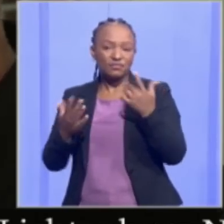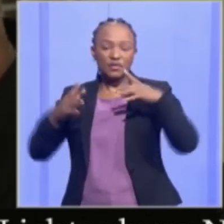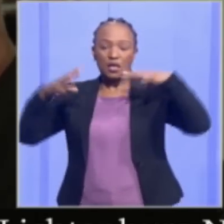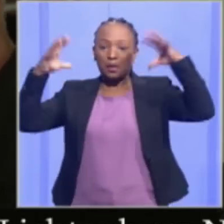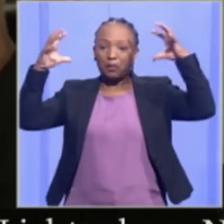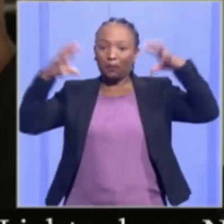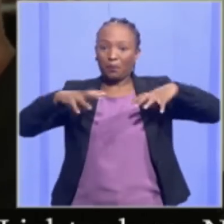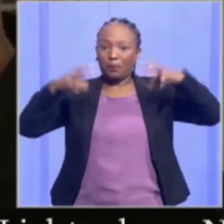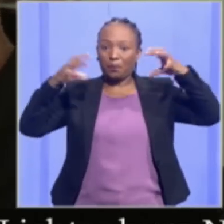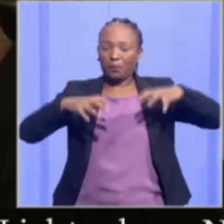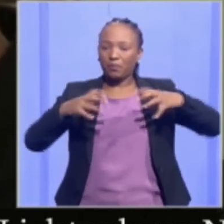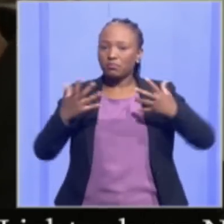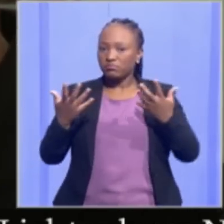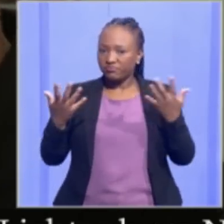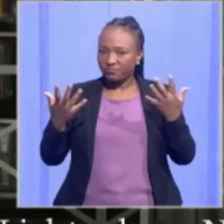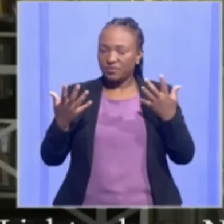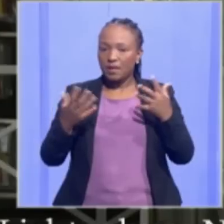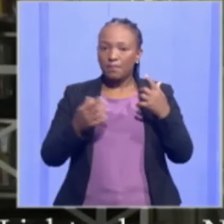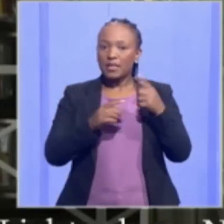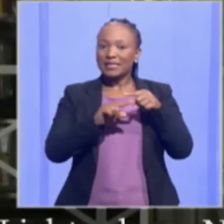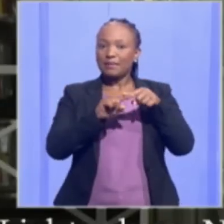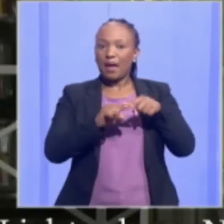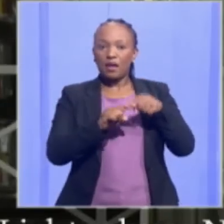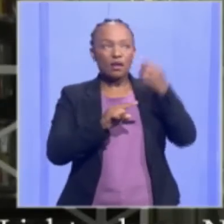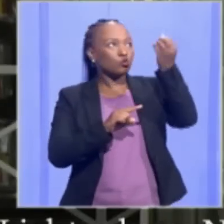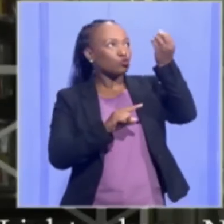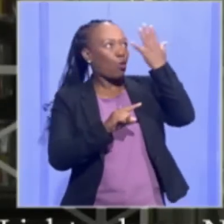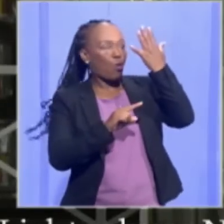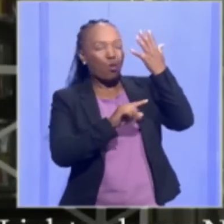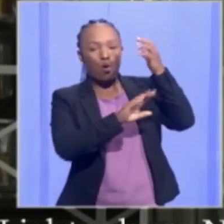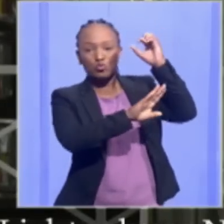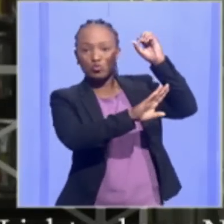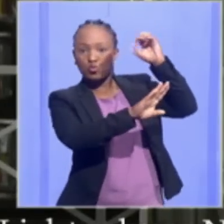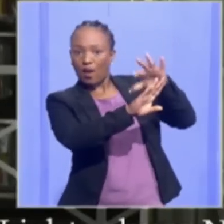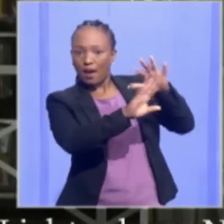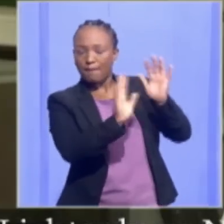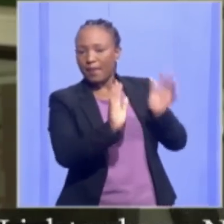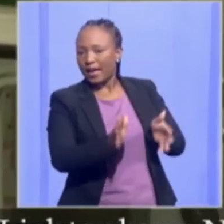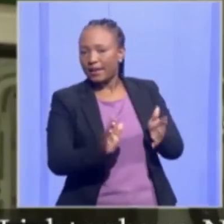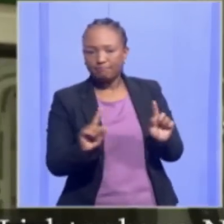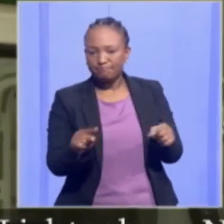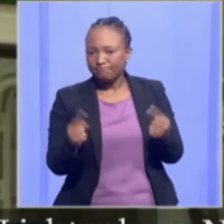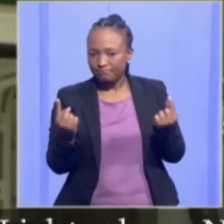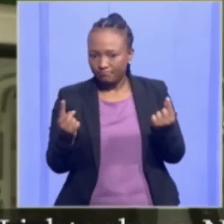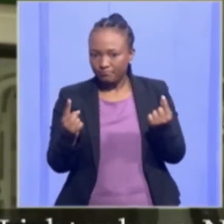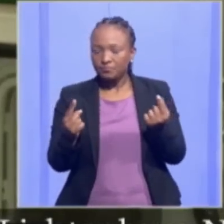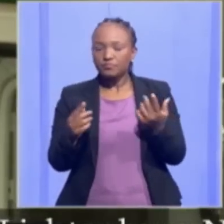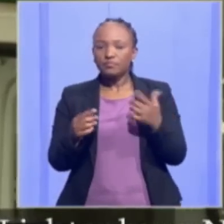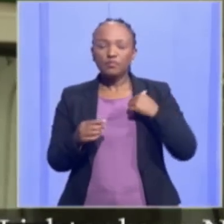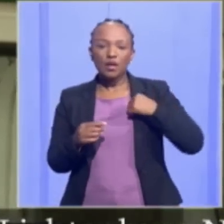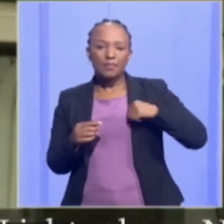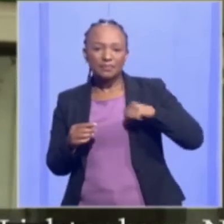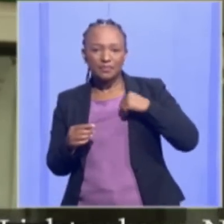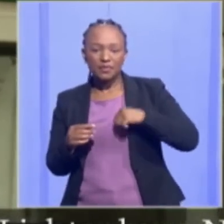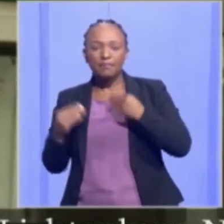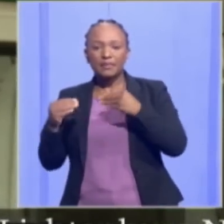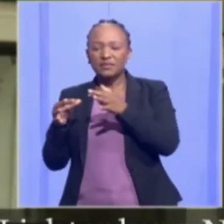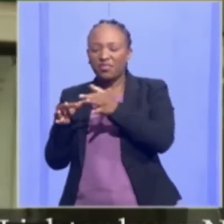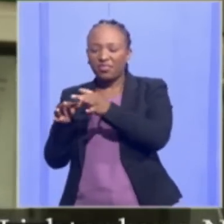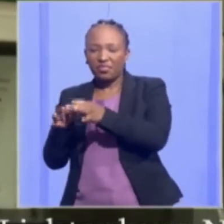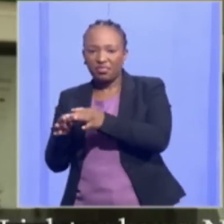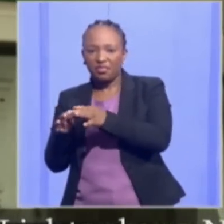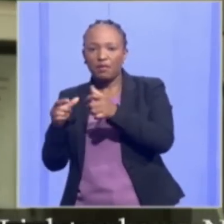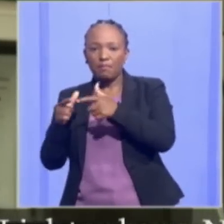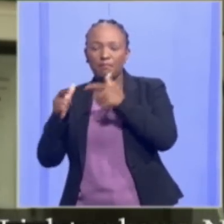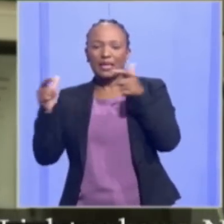we couldn't depend solely on the solar. Ditaba municipality has made it impossible for small and medium business enterprises to